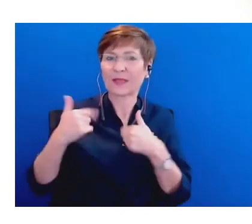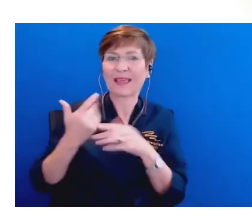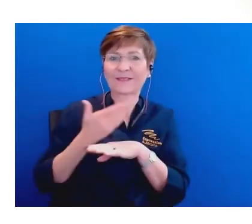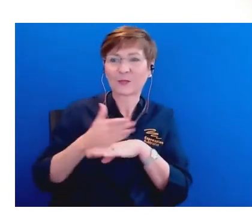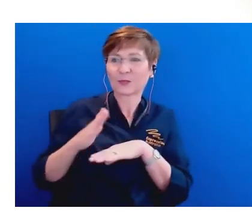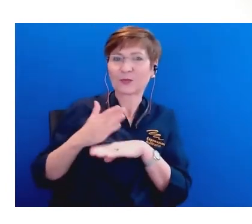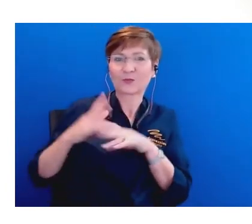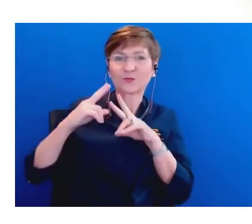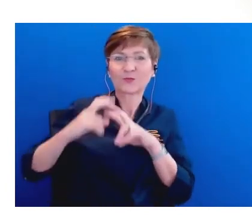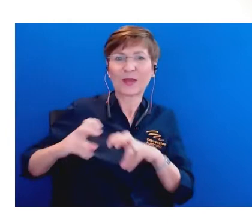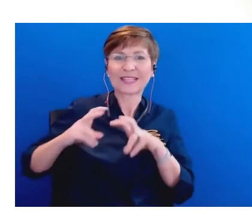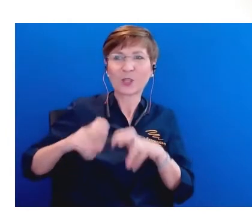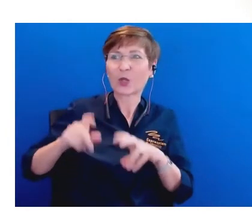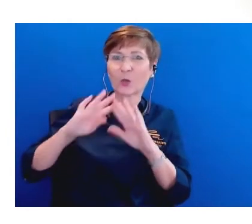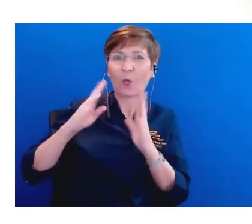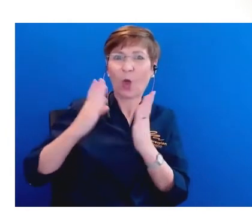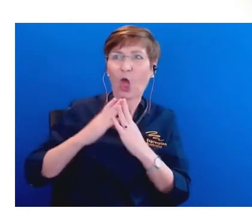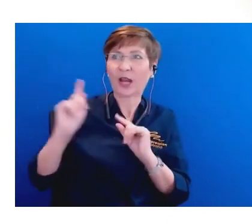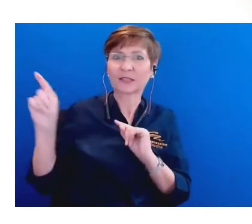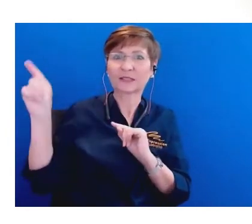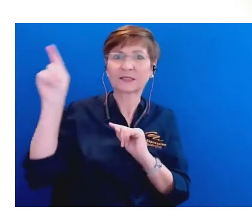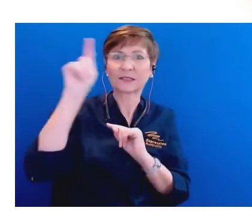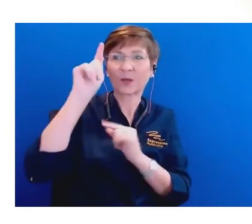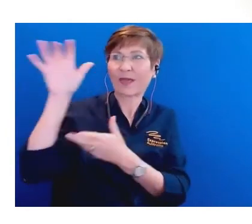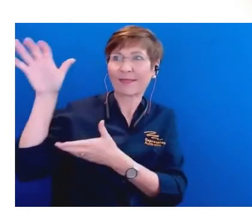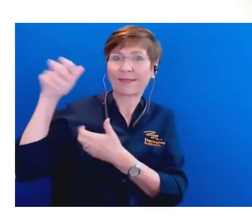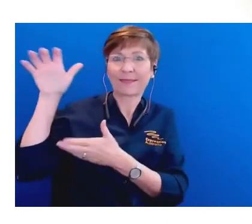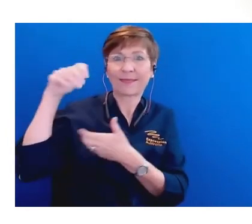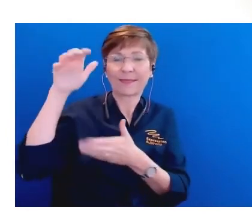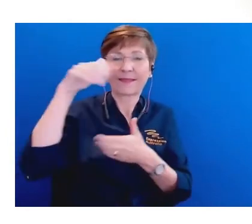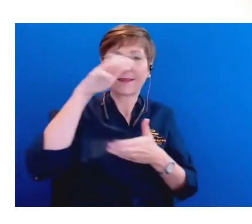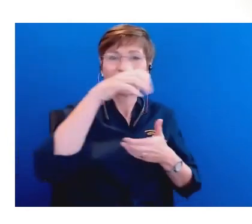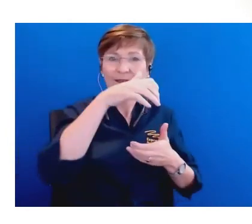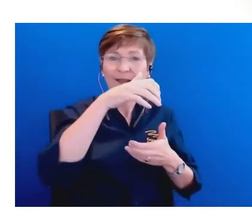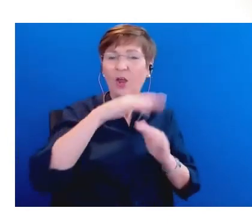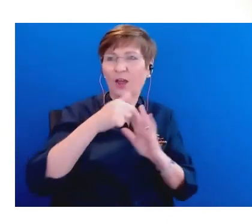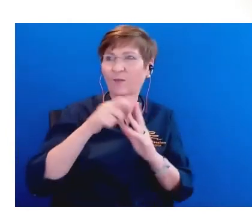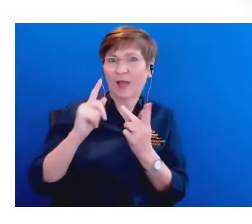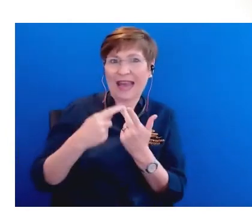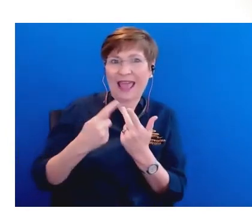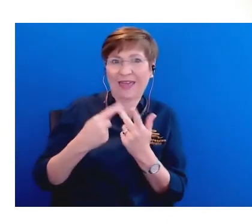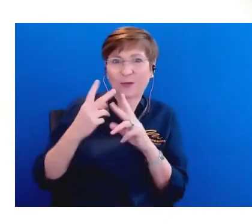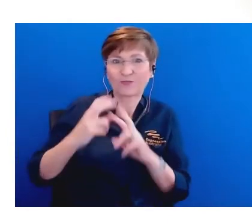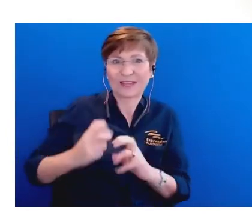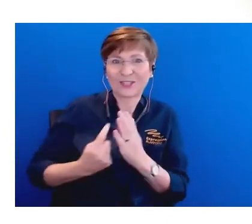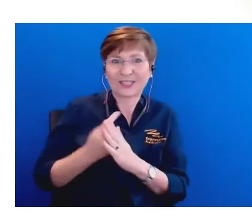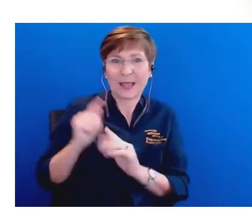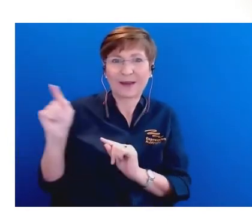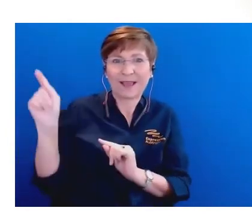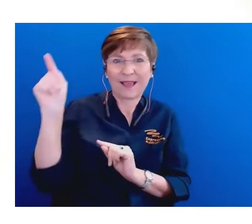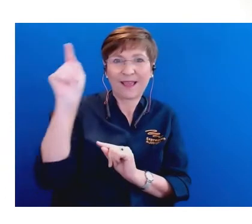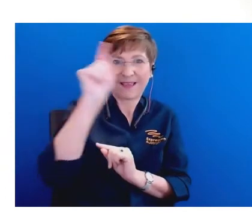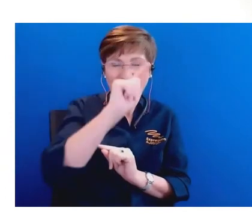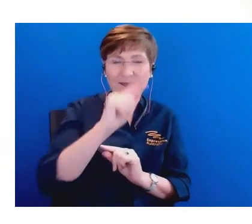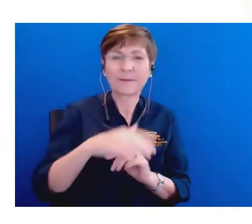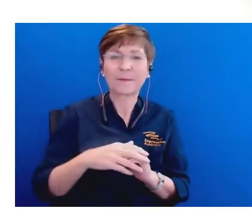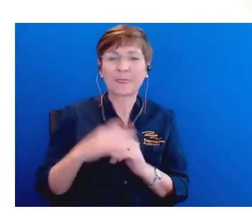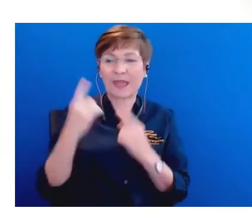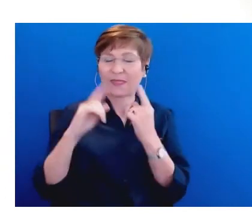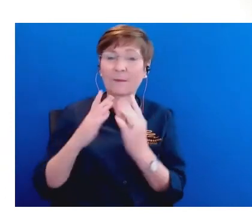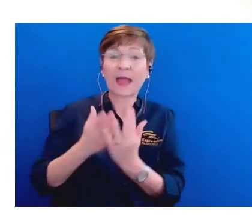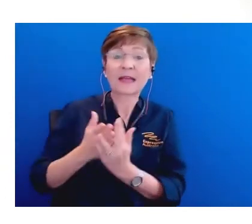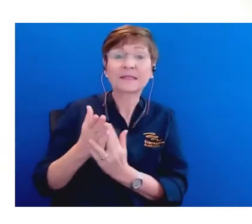on accessibility and support measures for consumers with cognitive disabilities. And so that's things like accessible